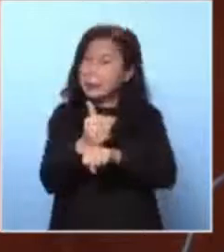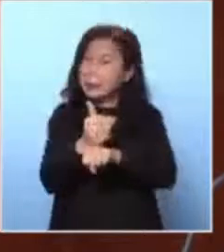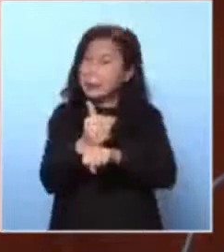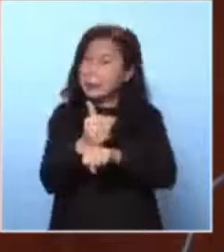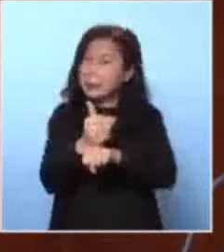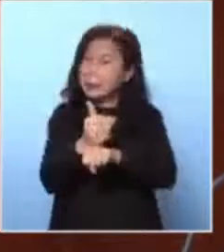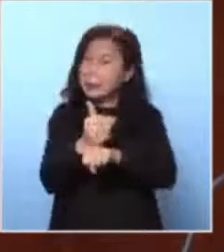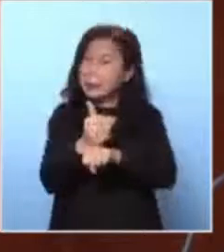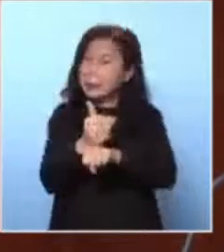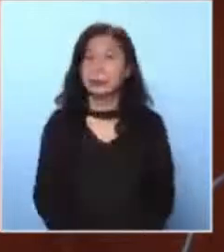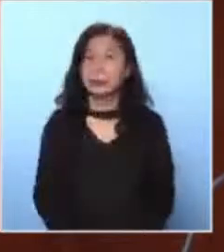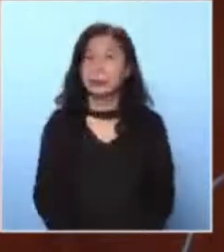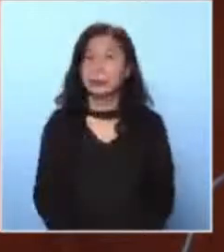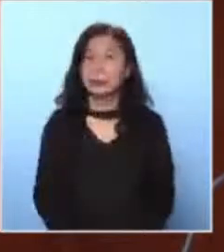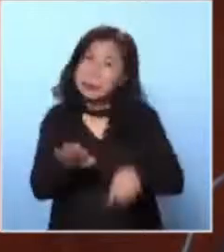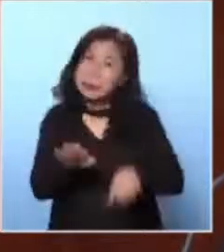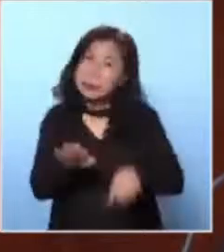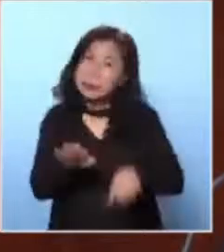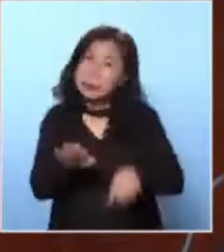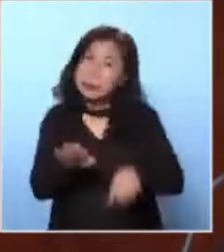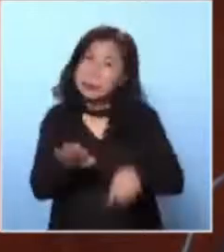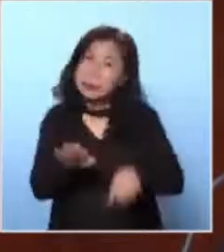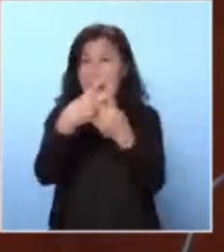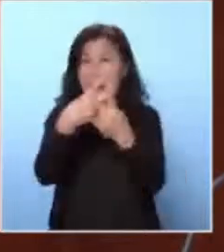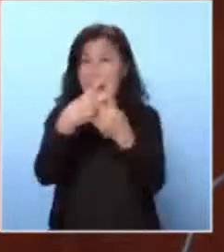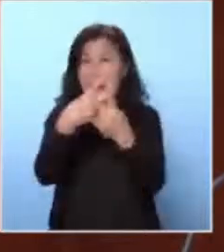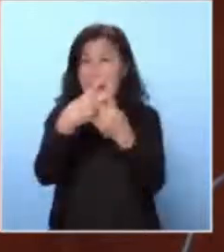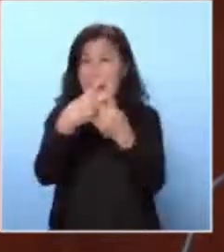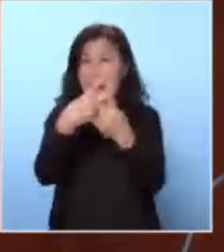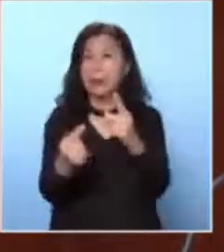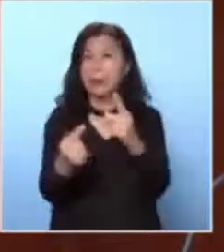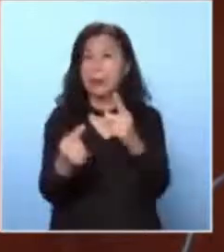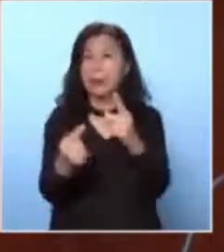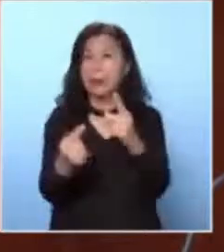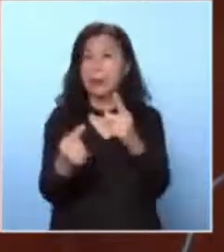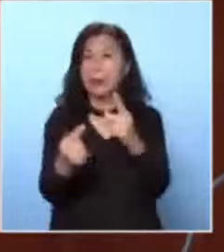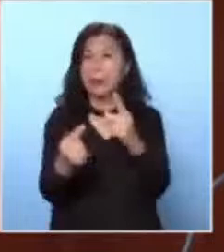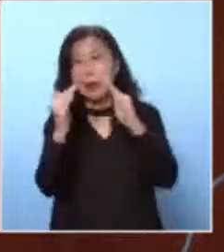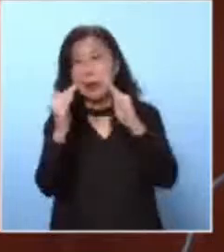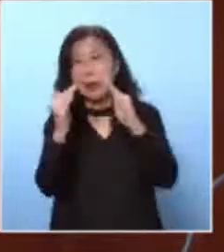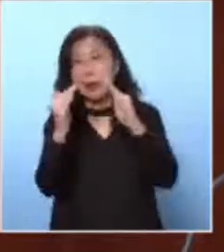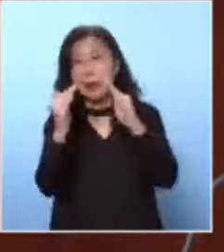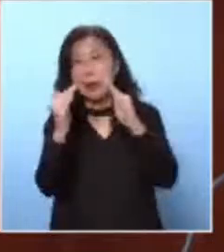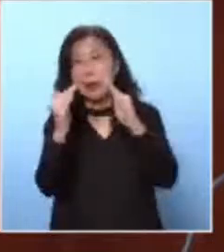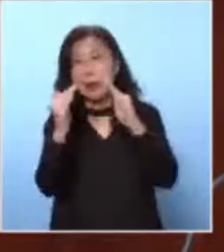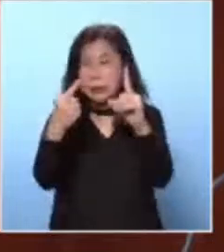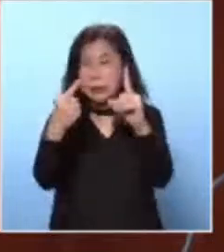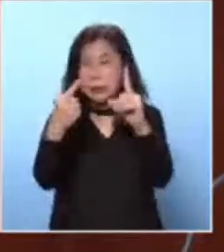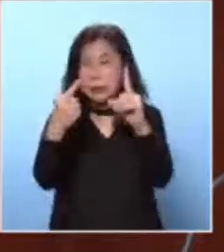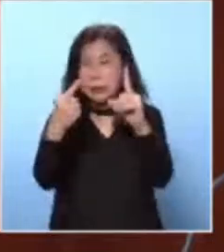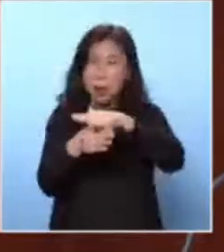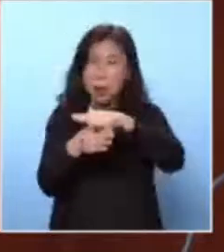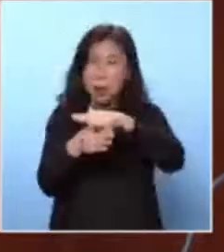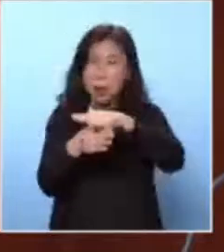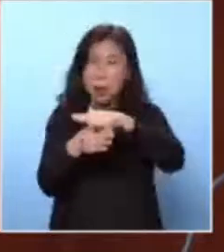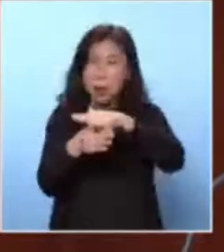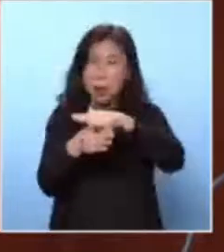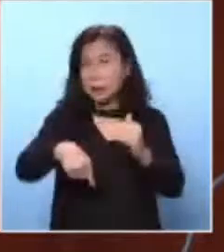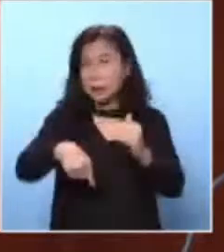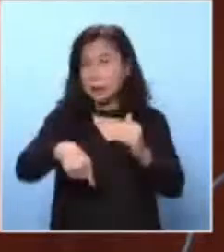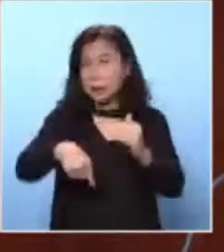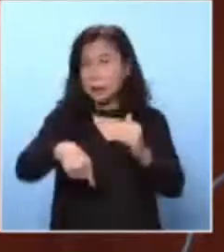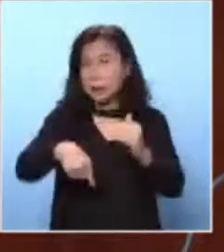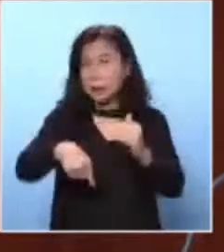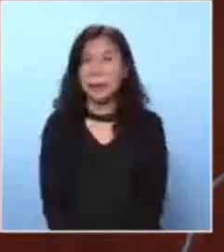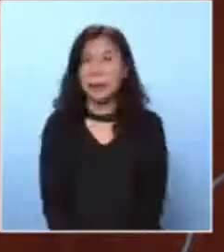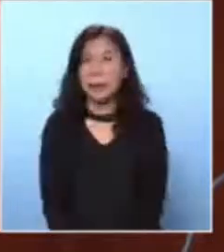There are currently about 220,000 people living in around 110,000 SDUs. According